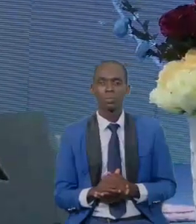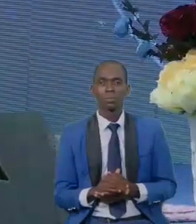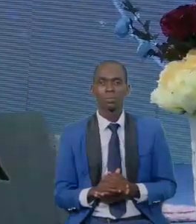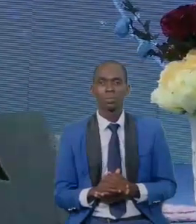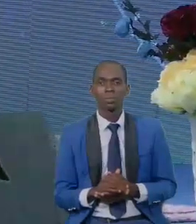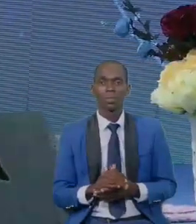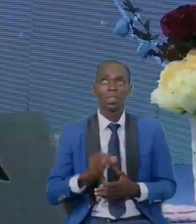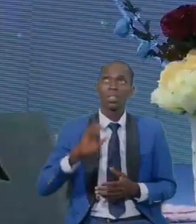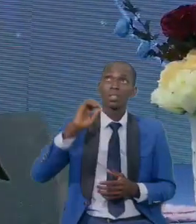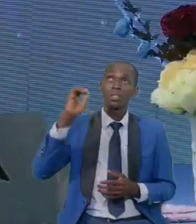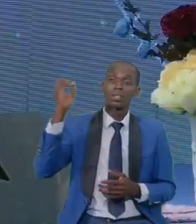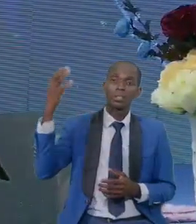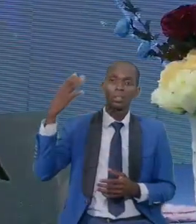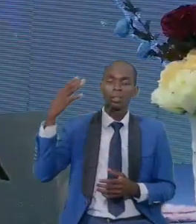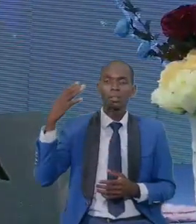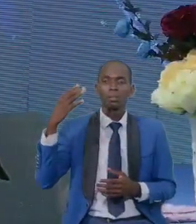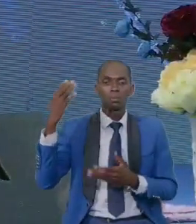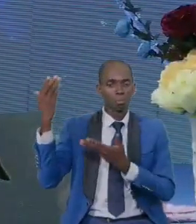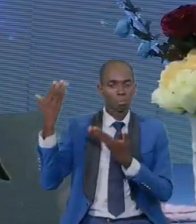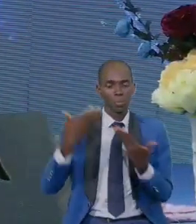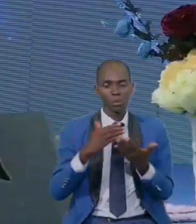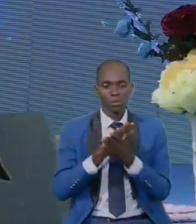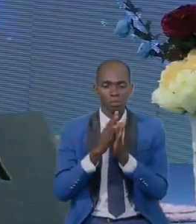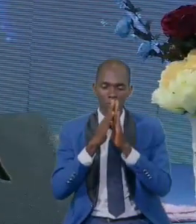Grace brings peace.